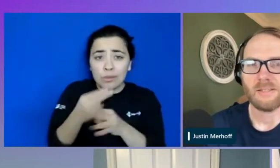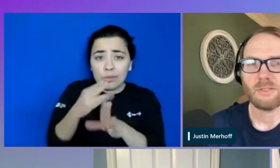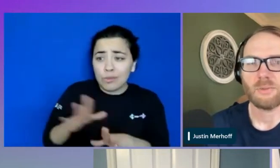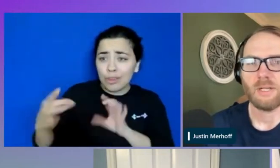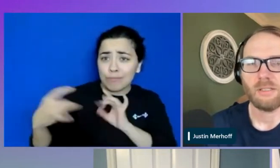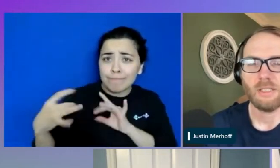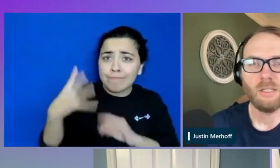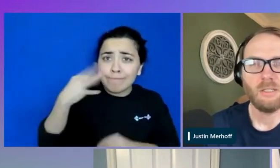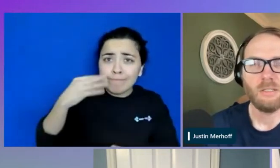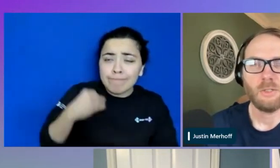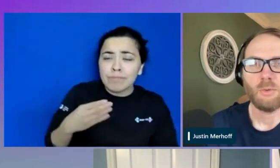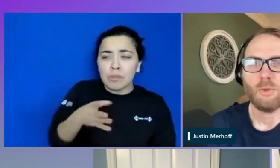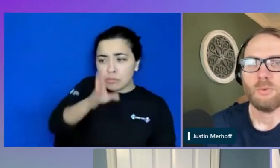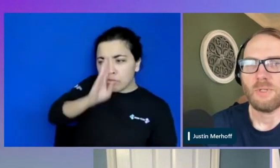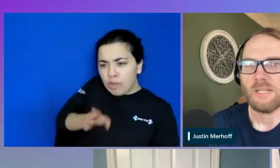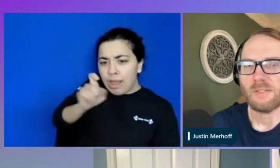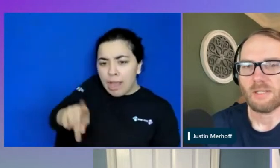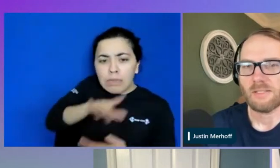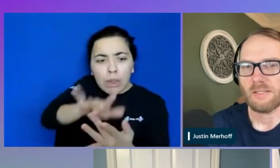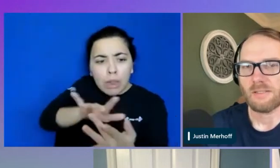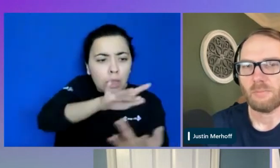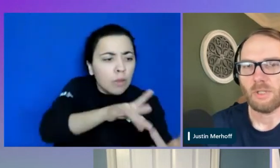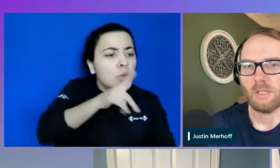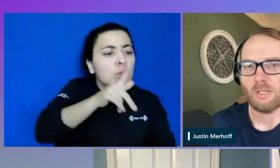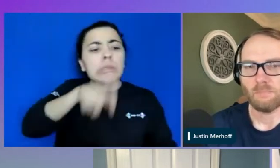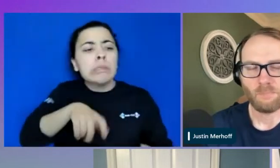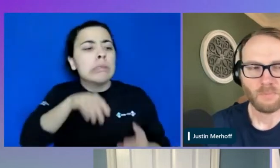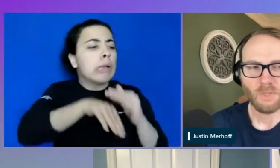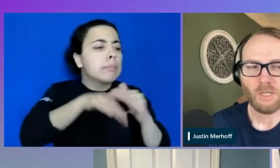to ask directly, who needs excessive